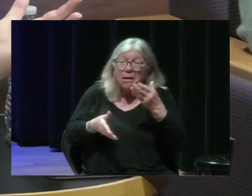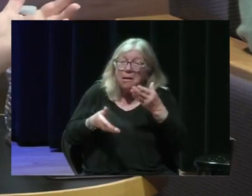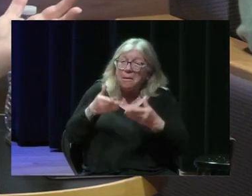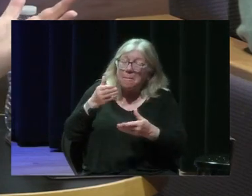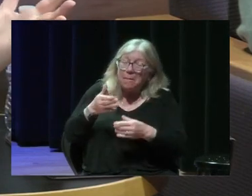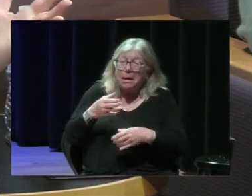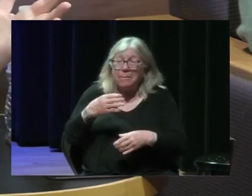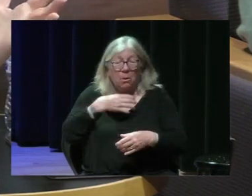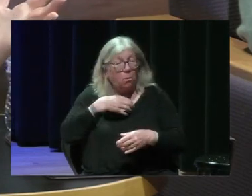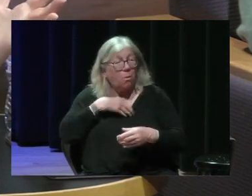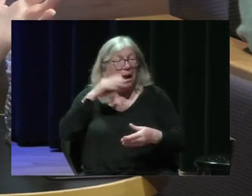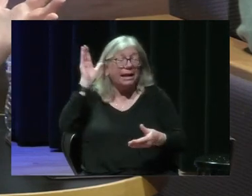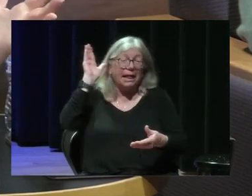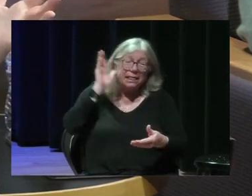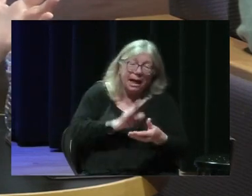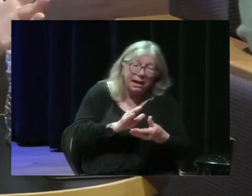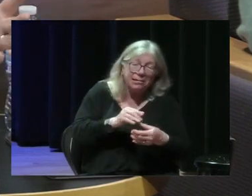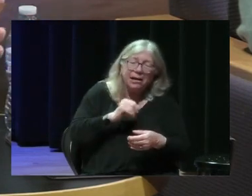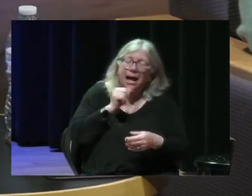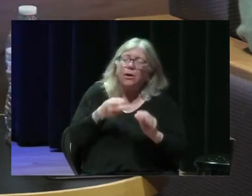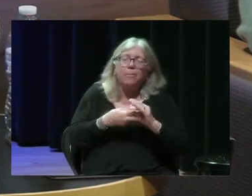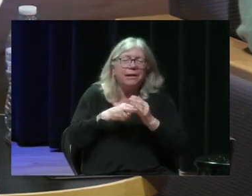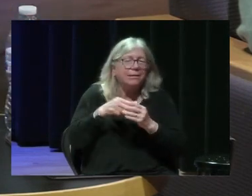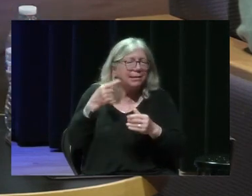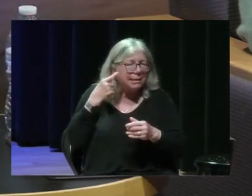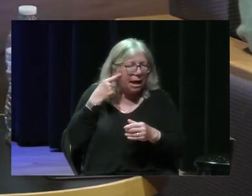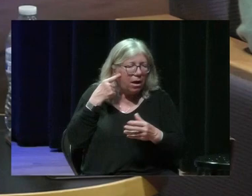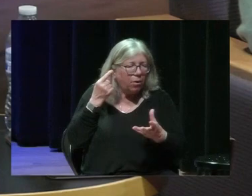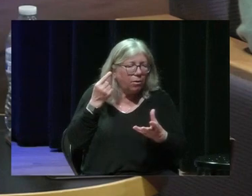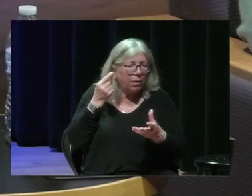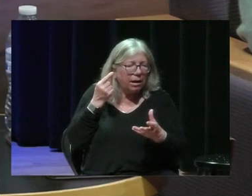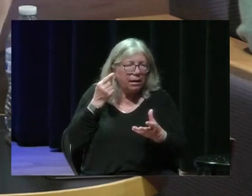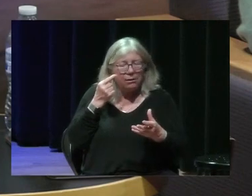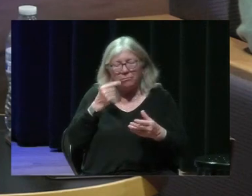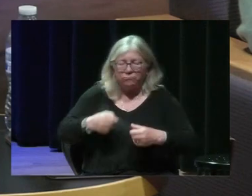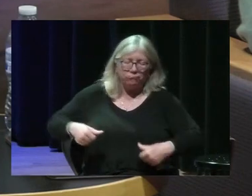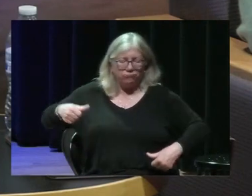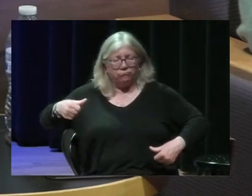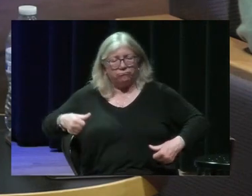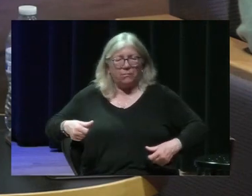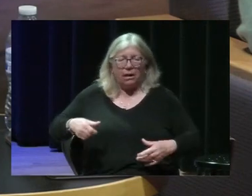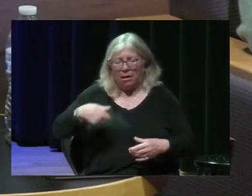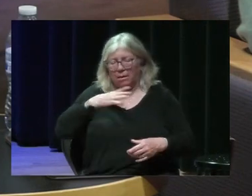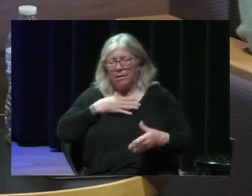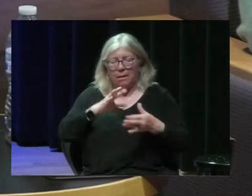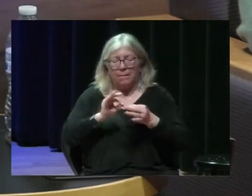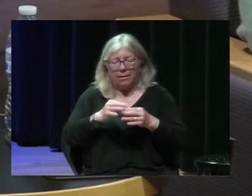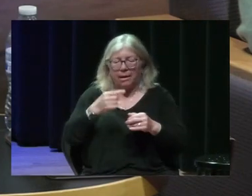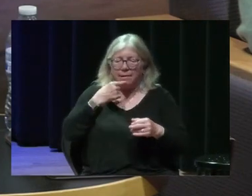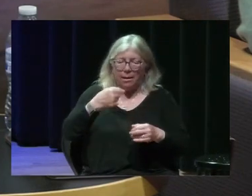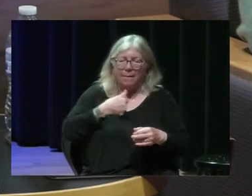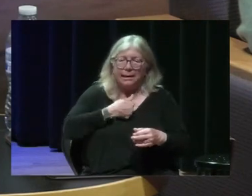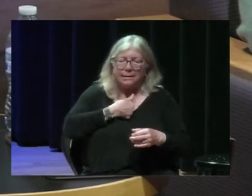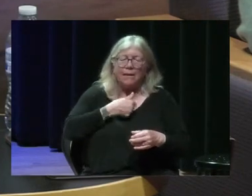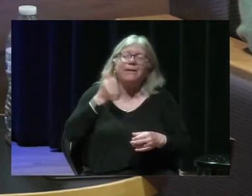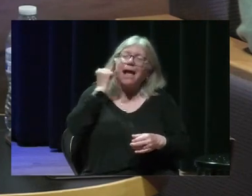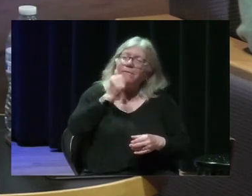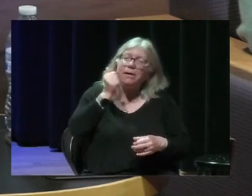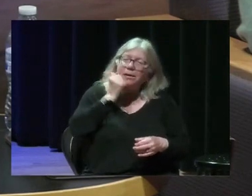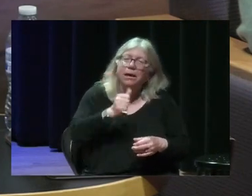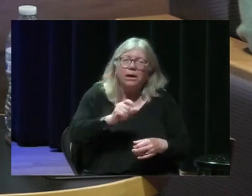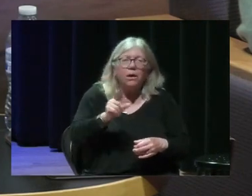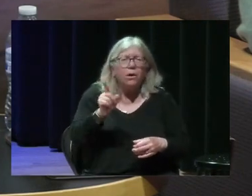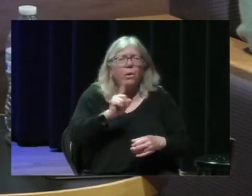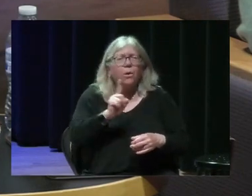bit less. And I don't mean to sound like high and mighty. This is a message I say to myself every day. Where am